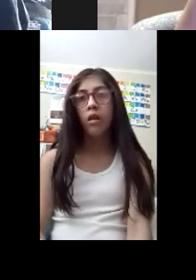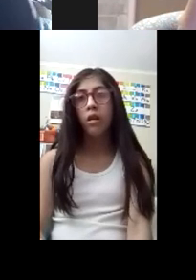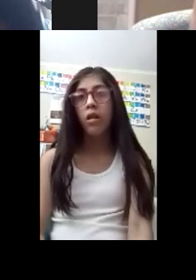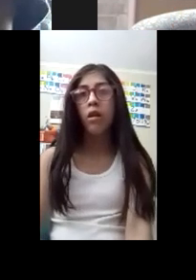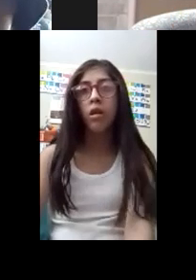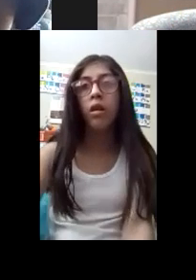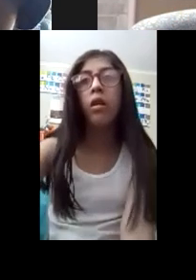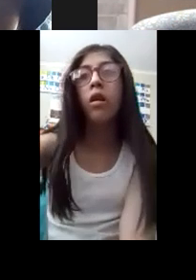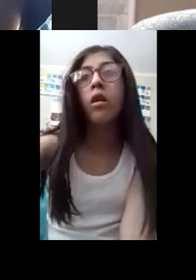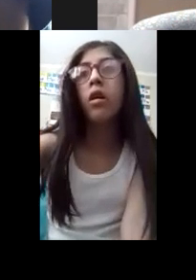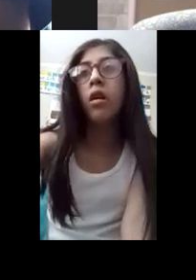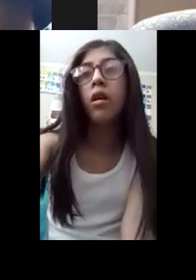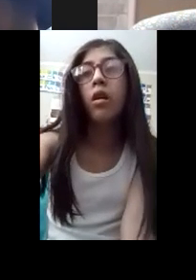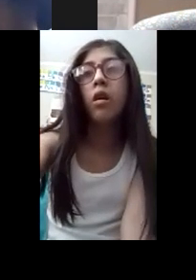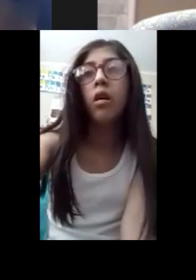What else I gotta do?